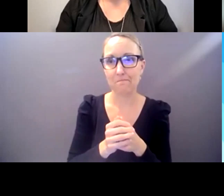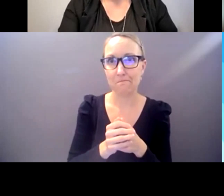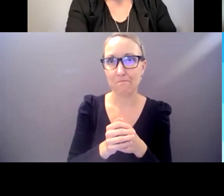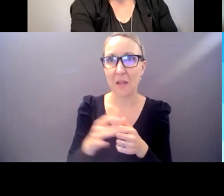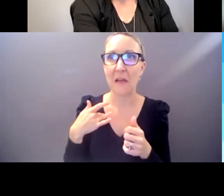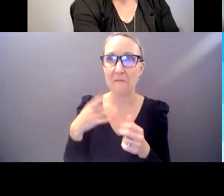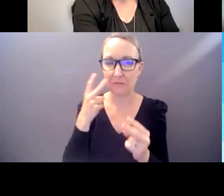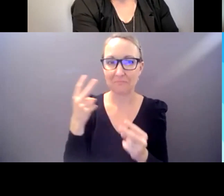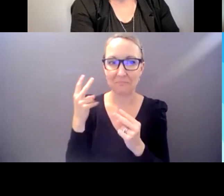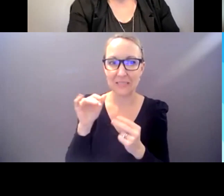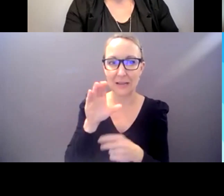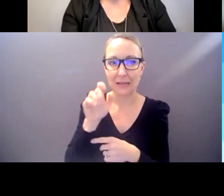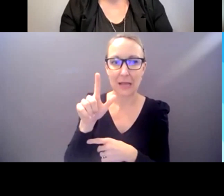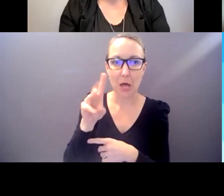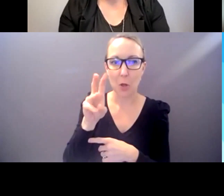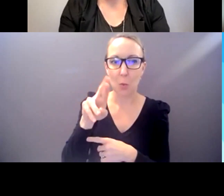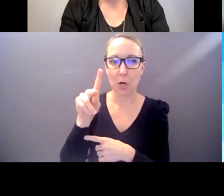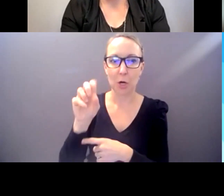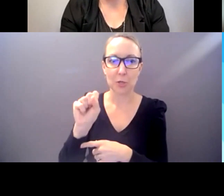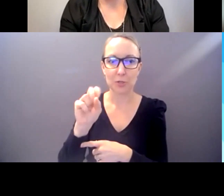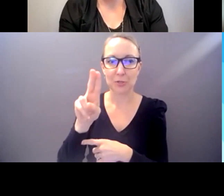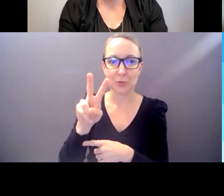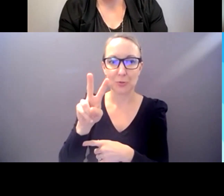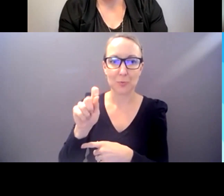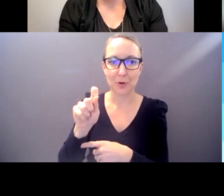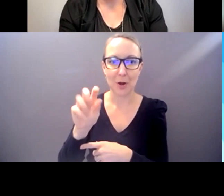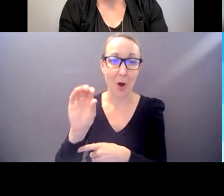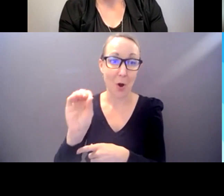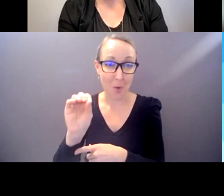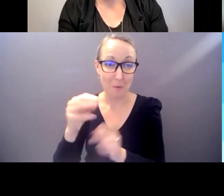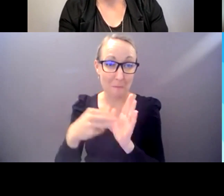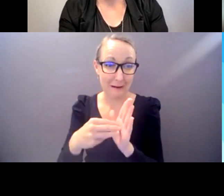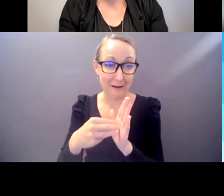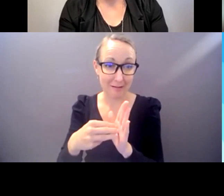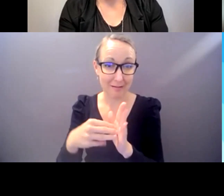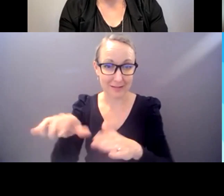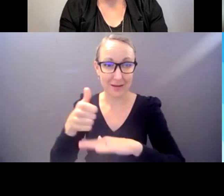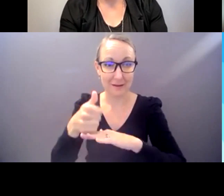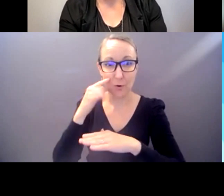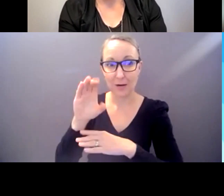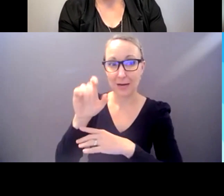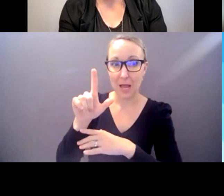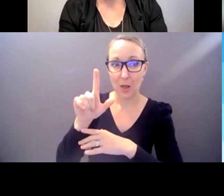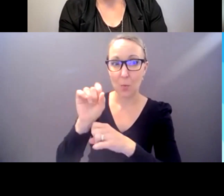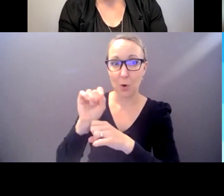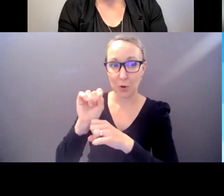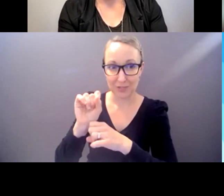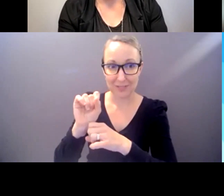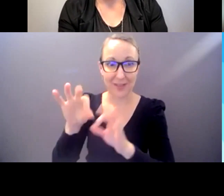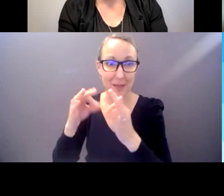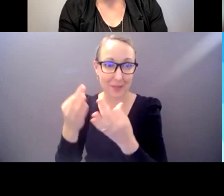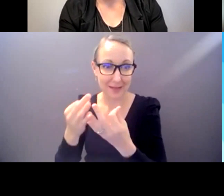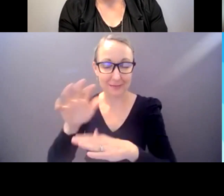CalWorks 2.0 model that was implemented for CalWorks families and creating a